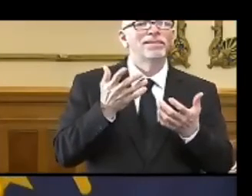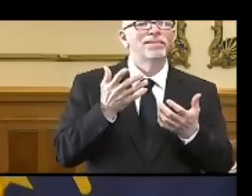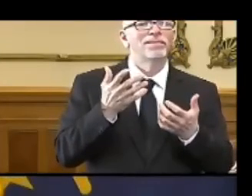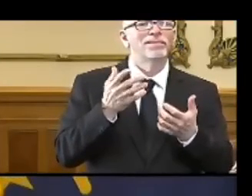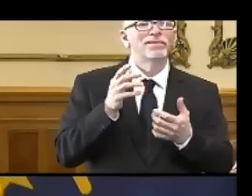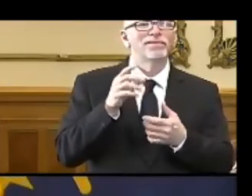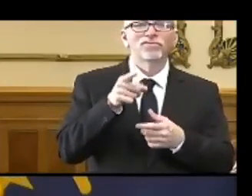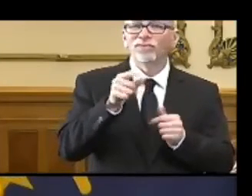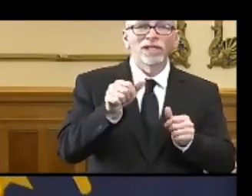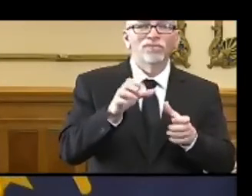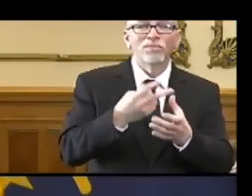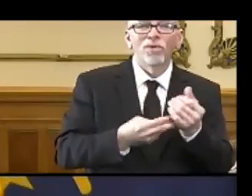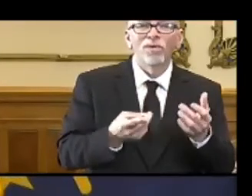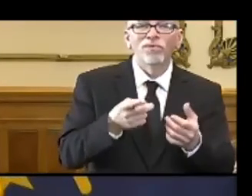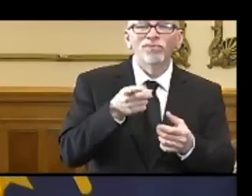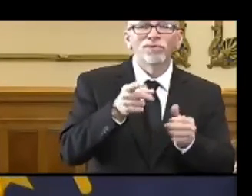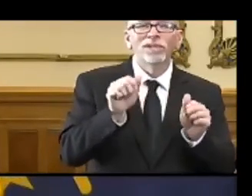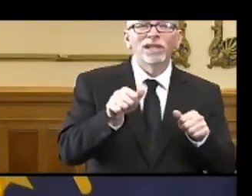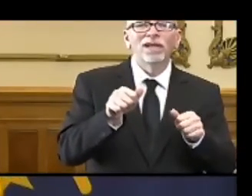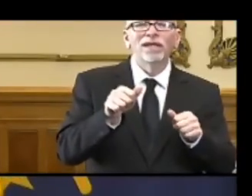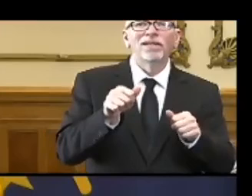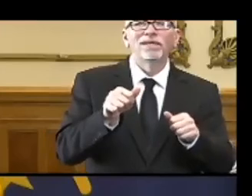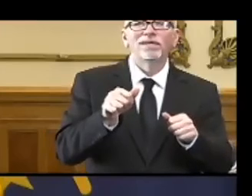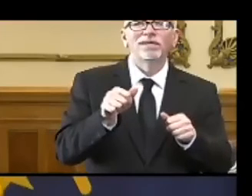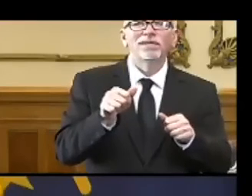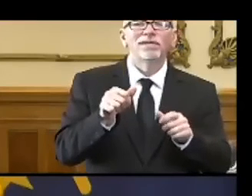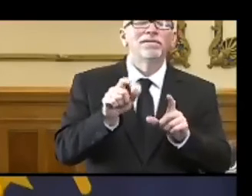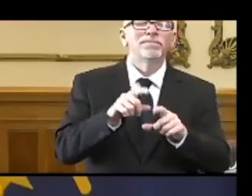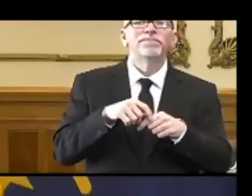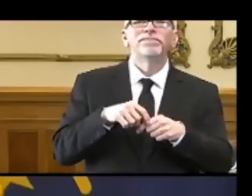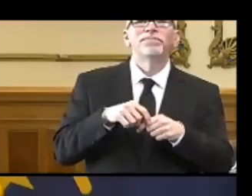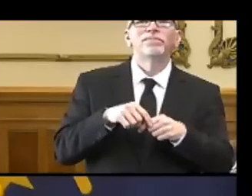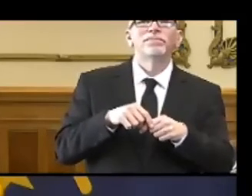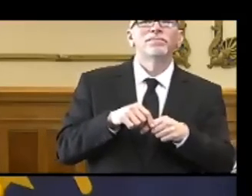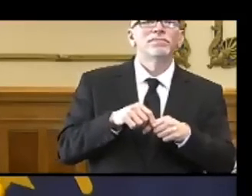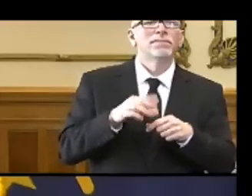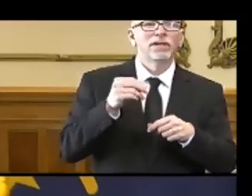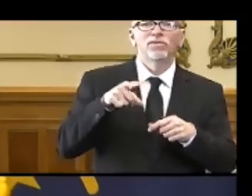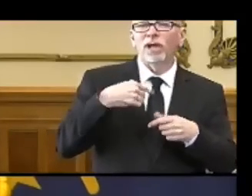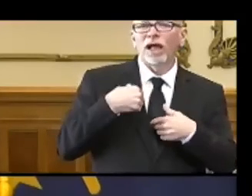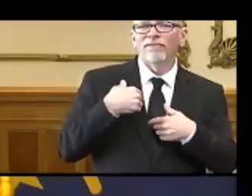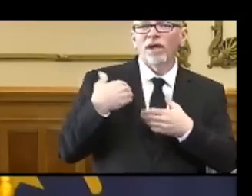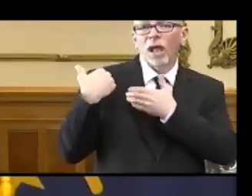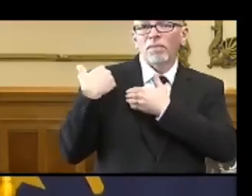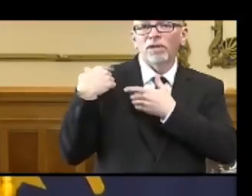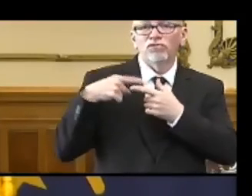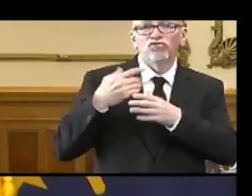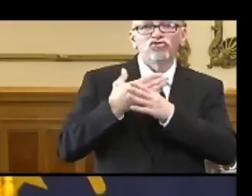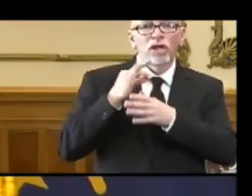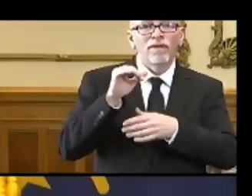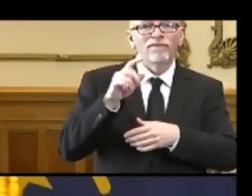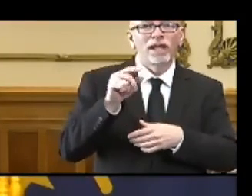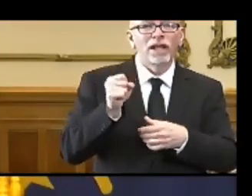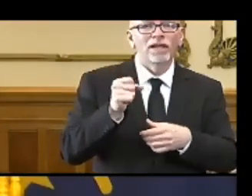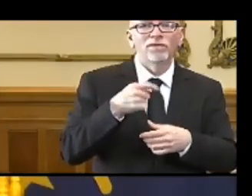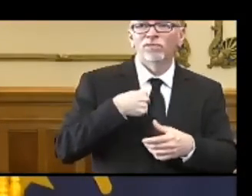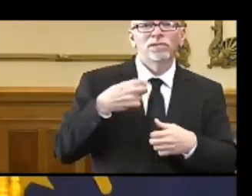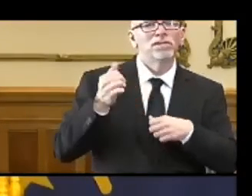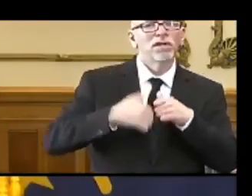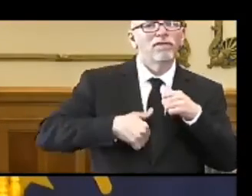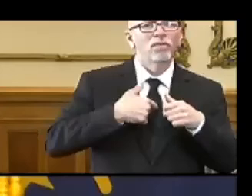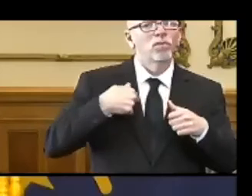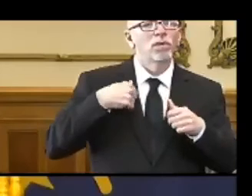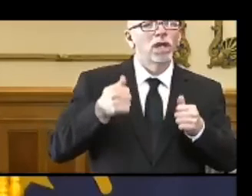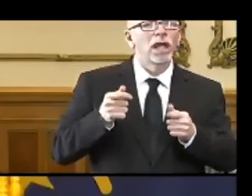can do both. You can, and by the way, probably have an obligation to share the facts. Hoosiers are tough. We need the truth. We can